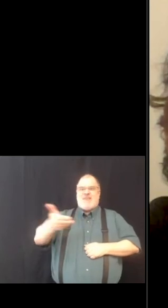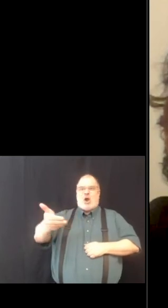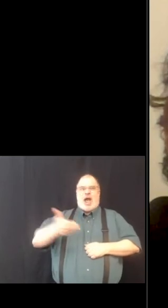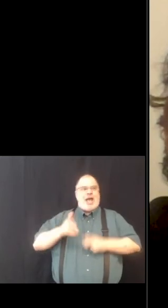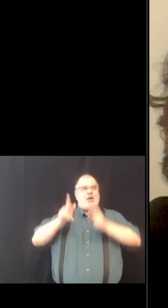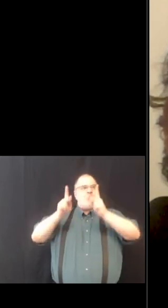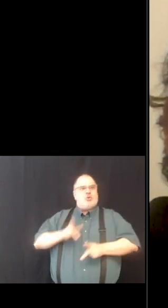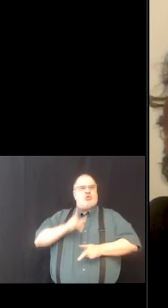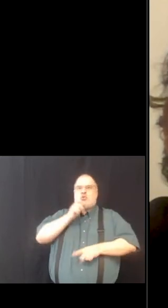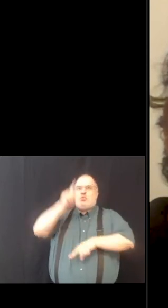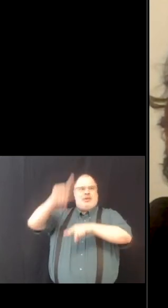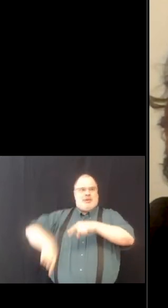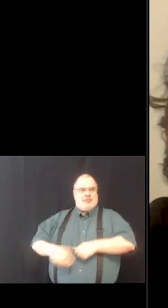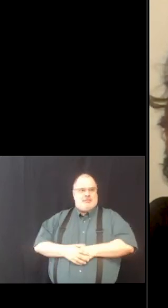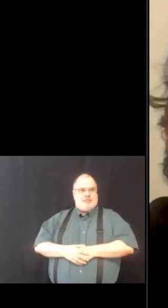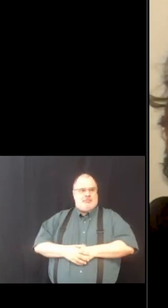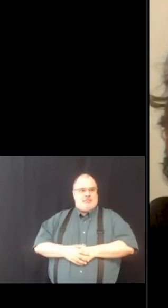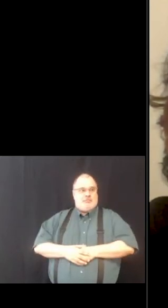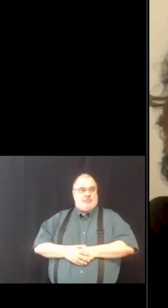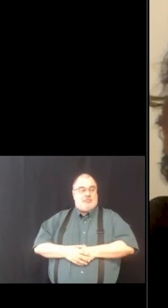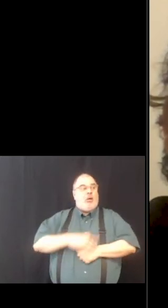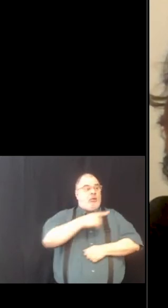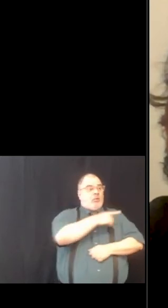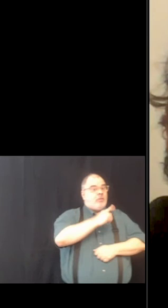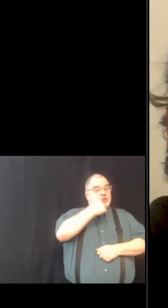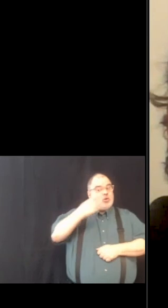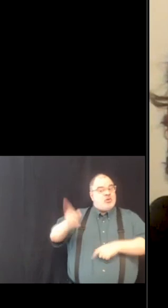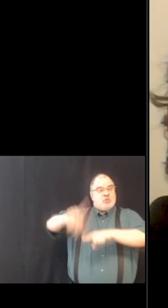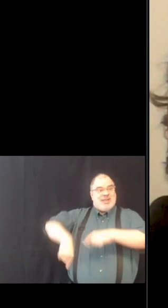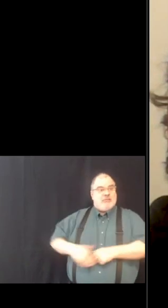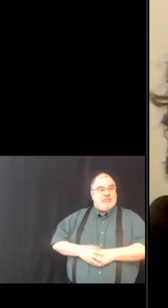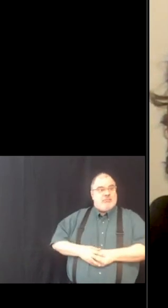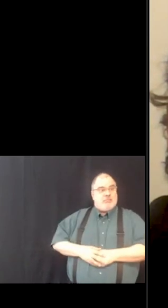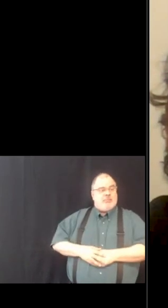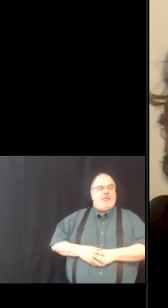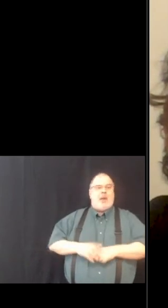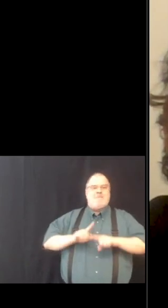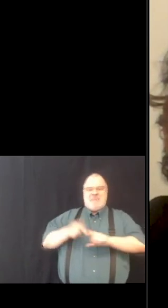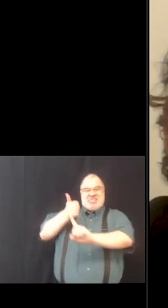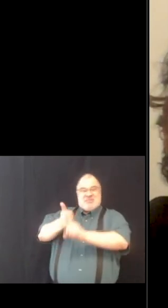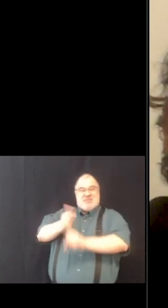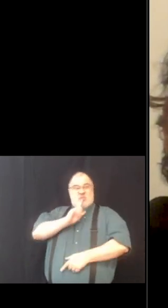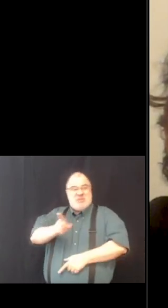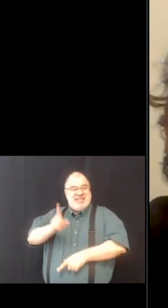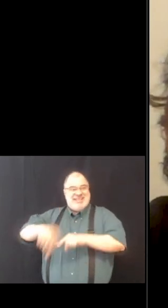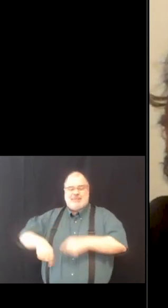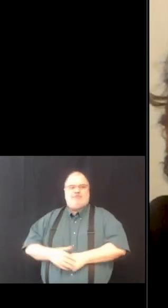I've been told were incompetent. I have never hired someone unemployable, only people who mistakenly believed that they